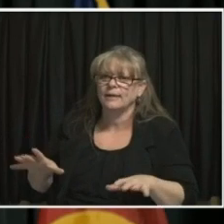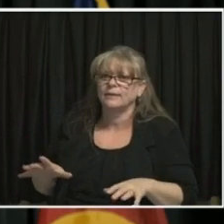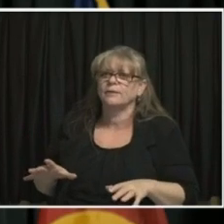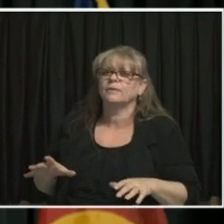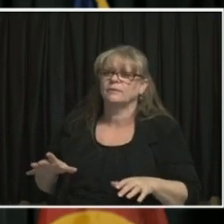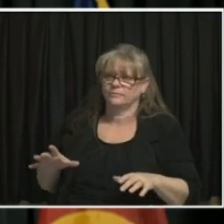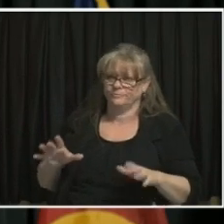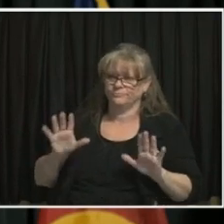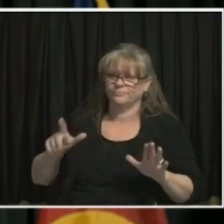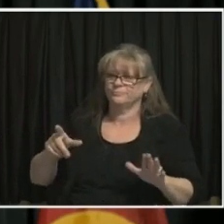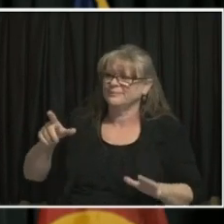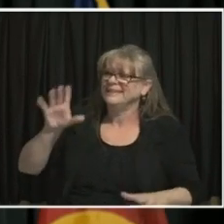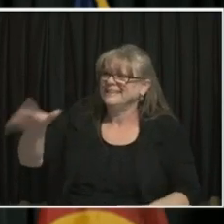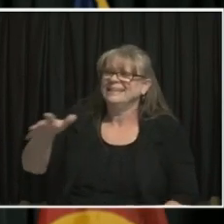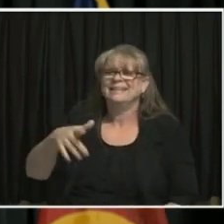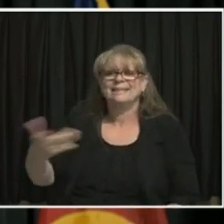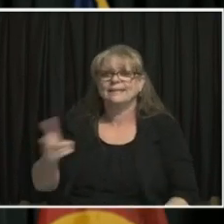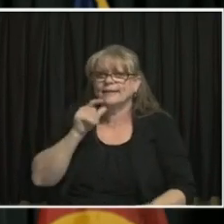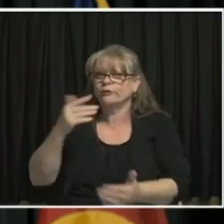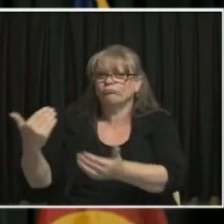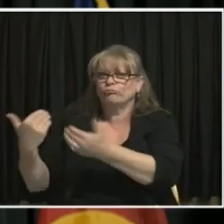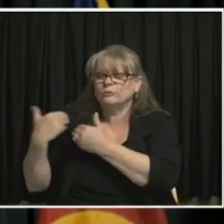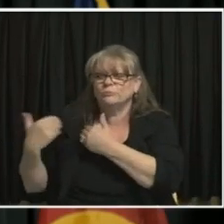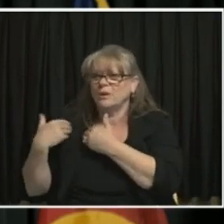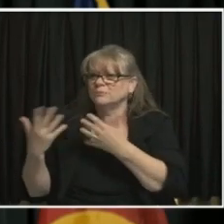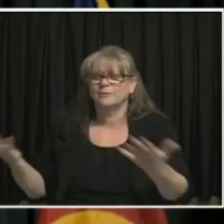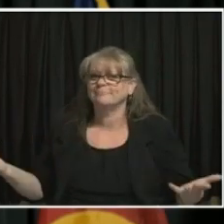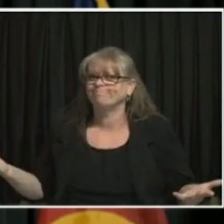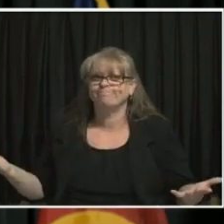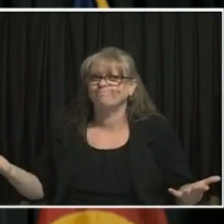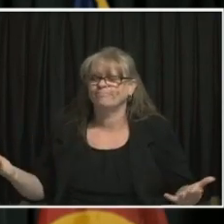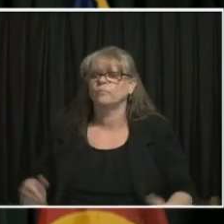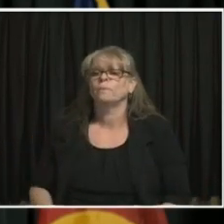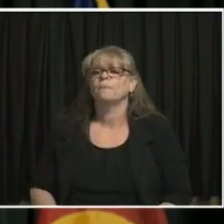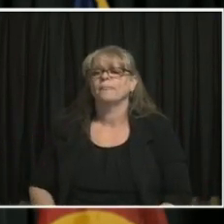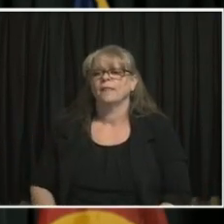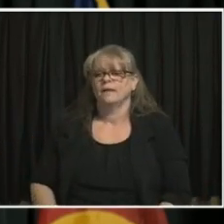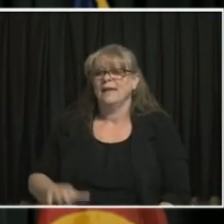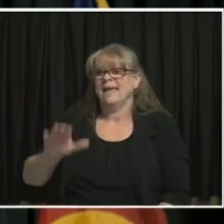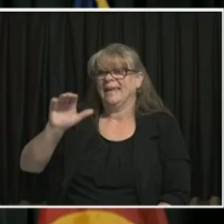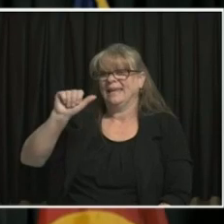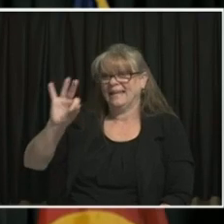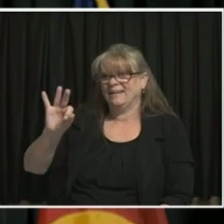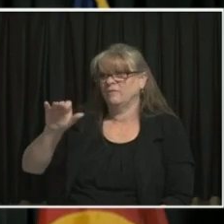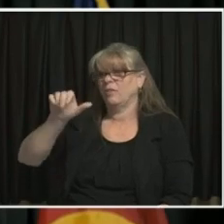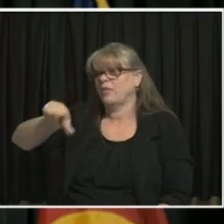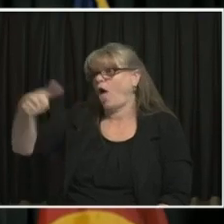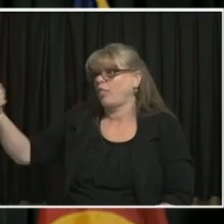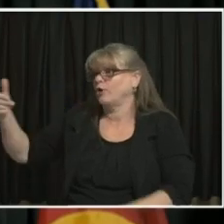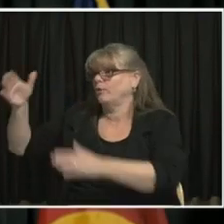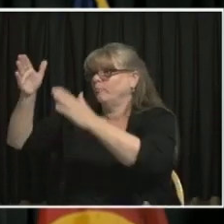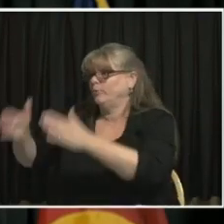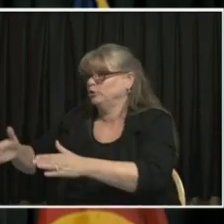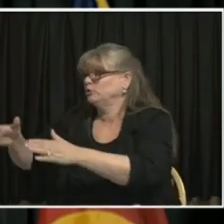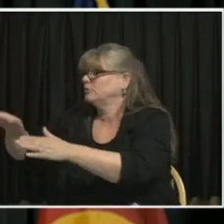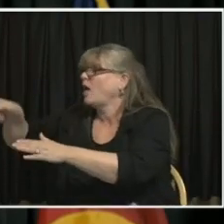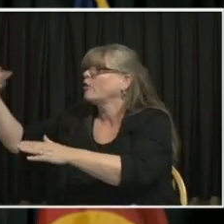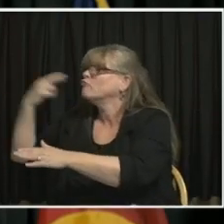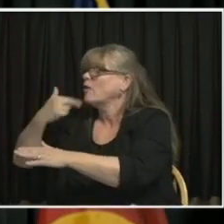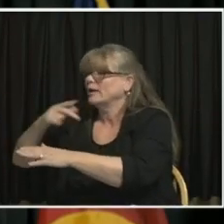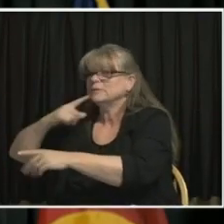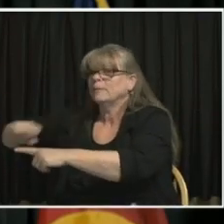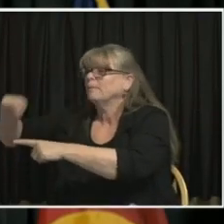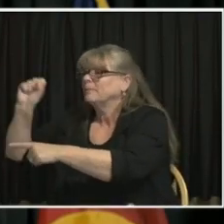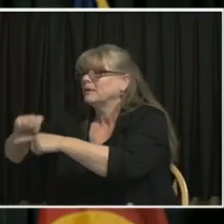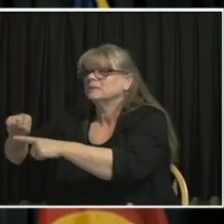statistical guarantee that if many folks did that in many places, it would lead to increased transmission. We can certainly hope that this was a